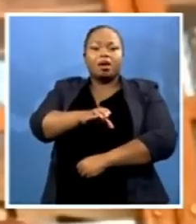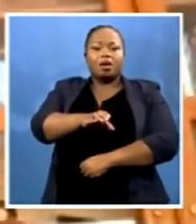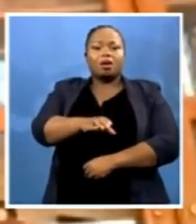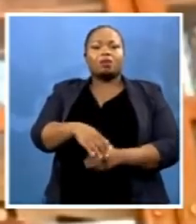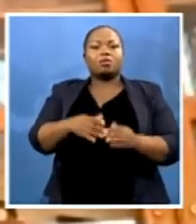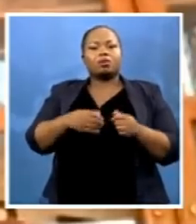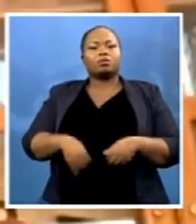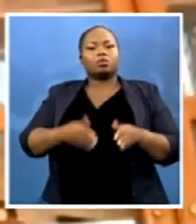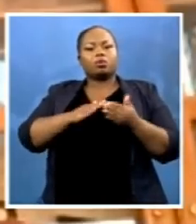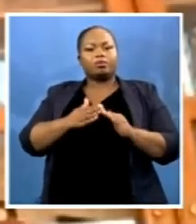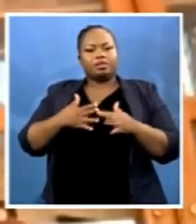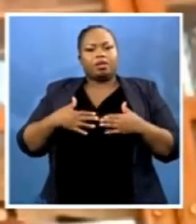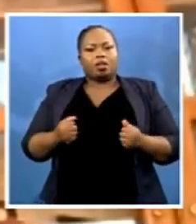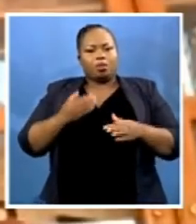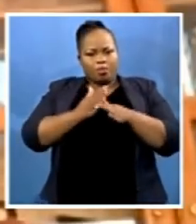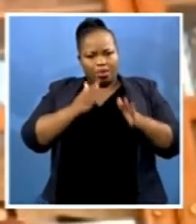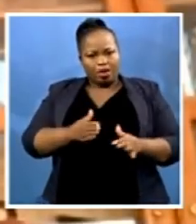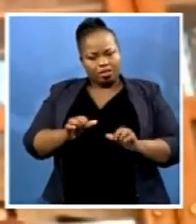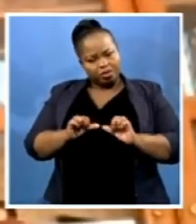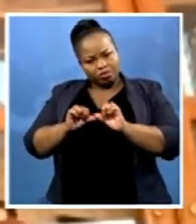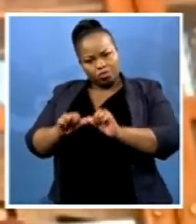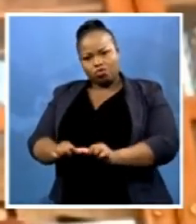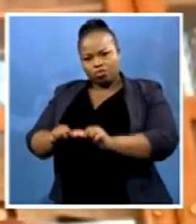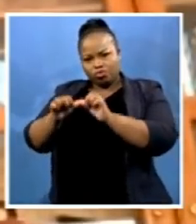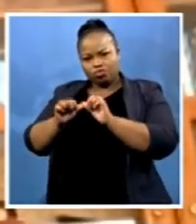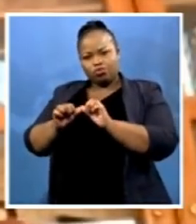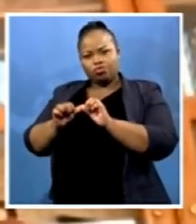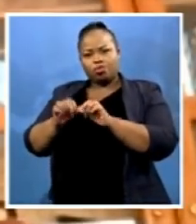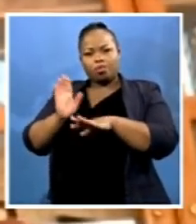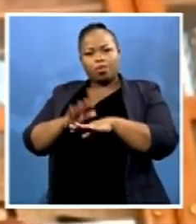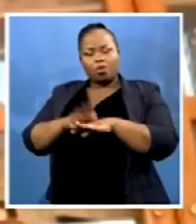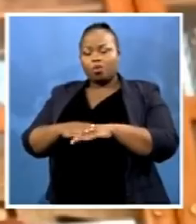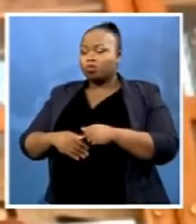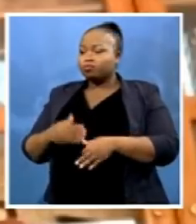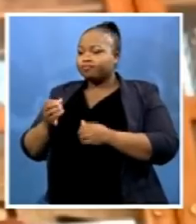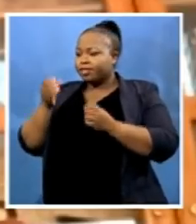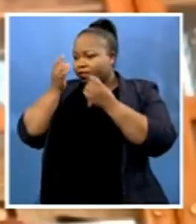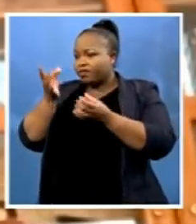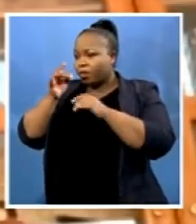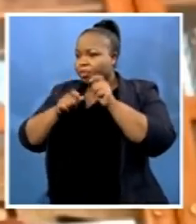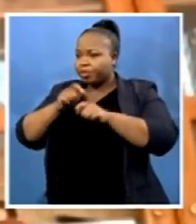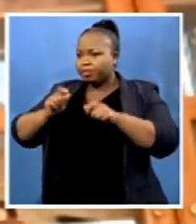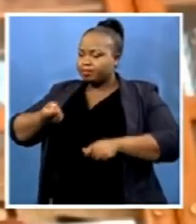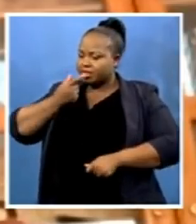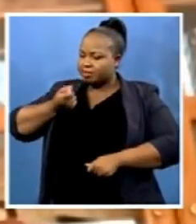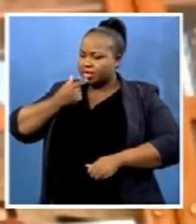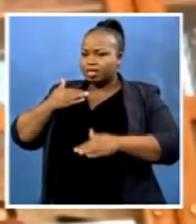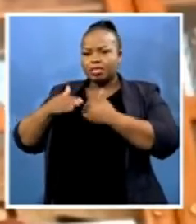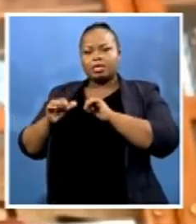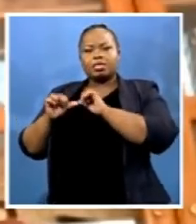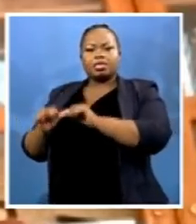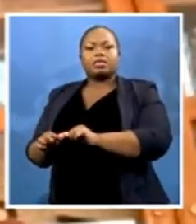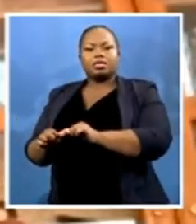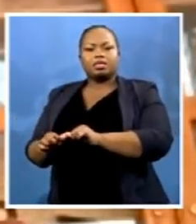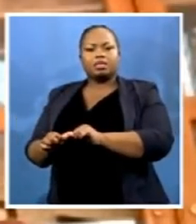the messaging. It's important to take your treatment. It's important to go and seek your treatment, your attention at the hospitals